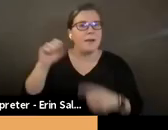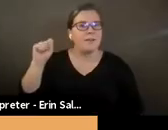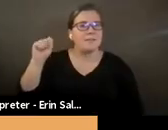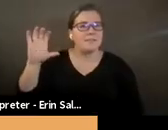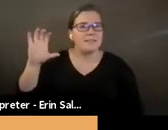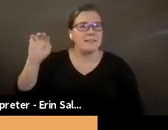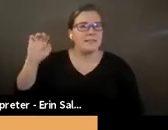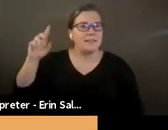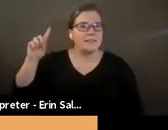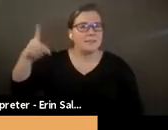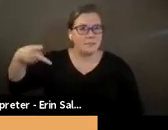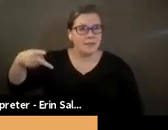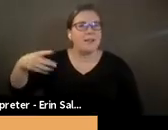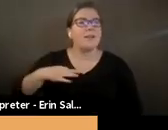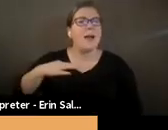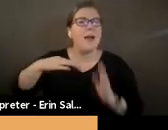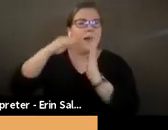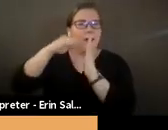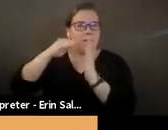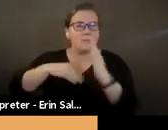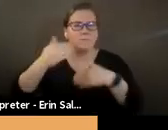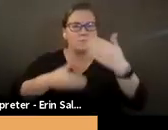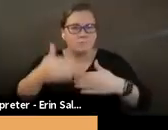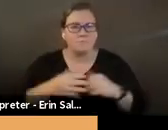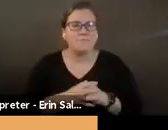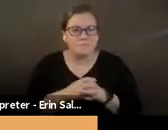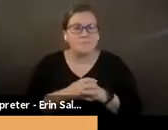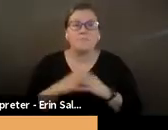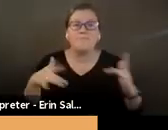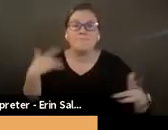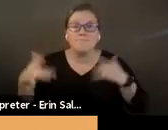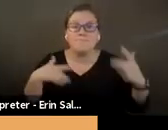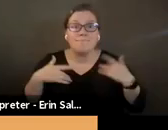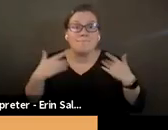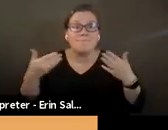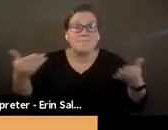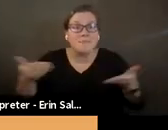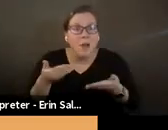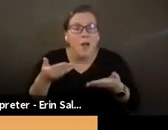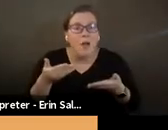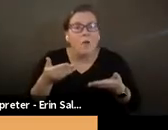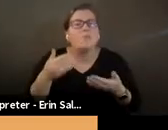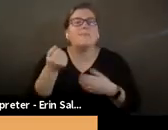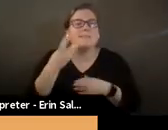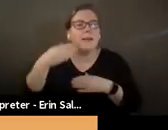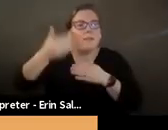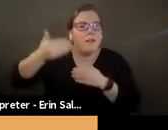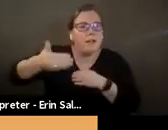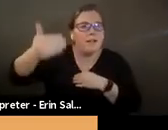SCEDP application process. We are excited to be hosting a series of